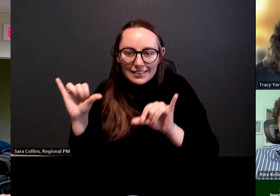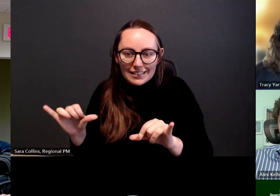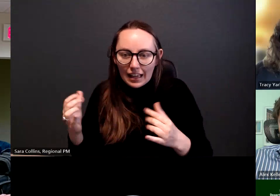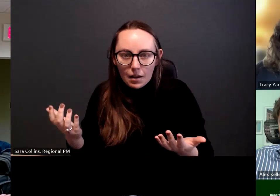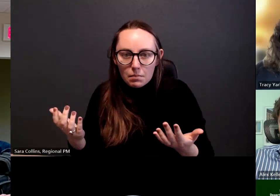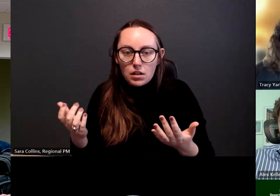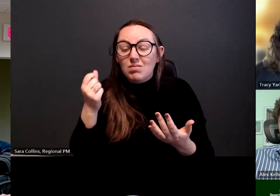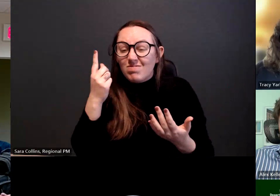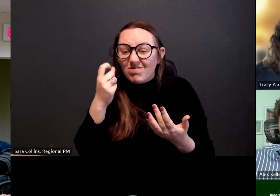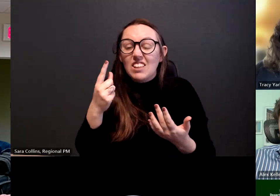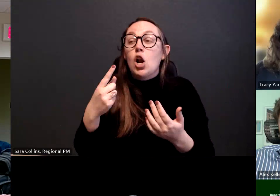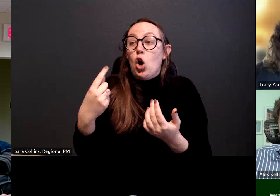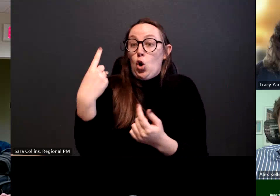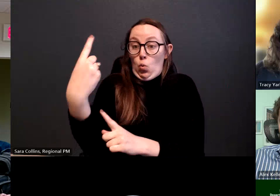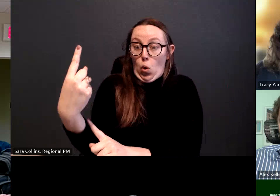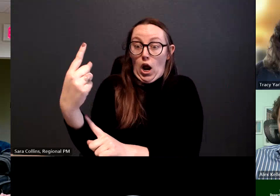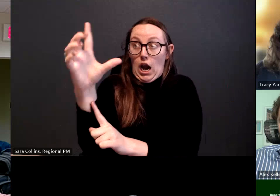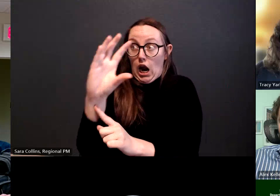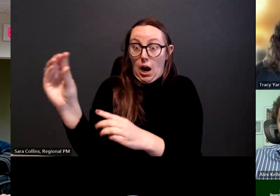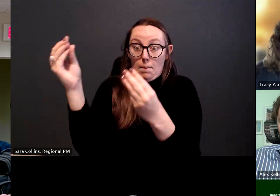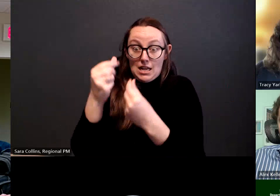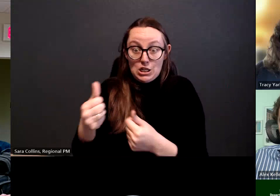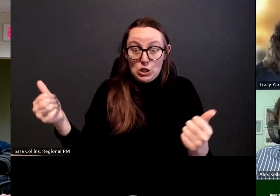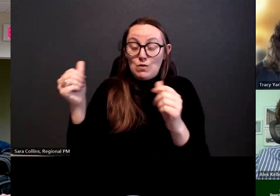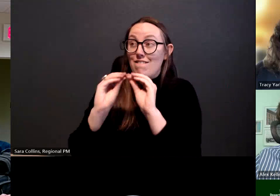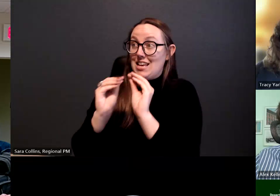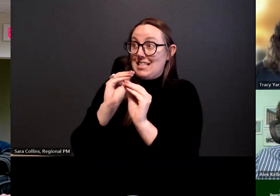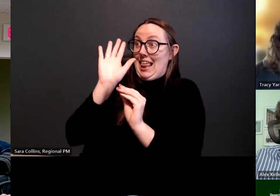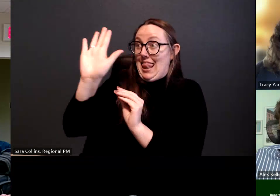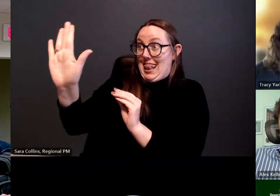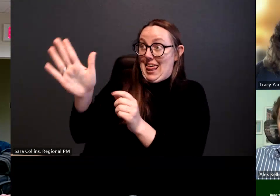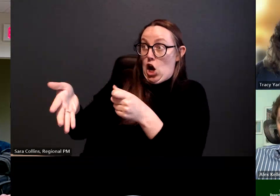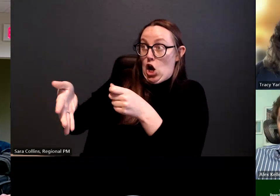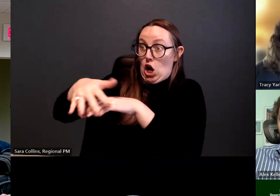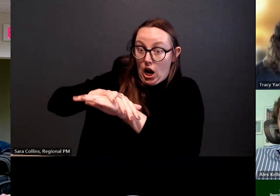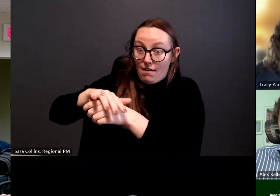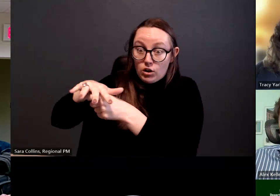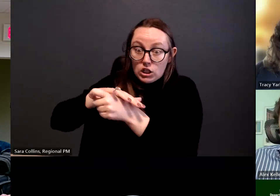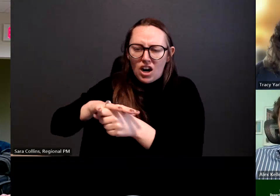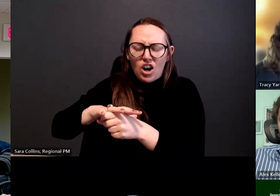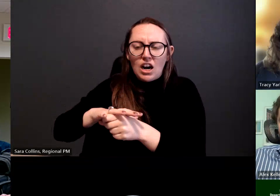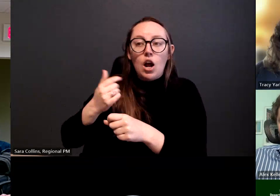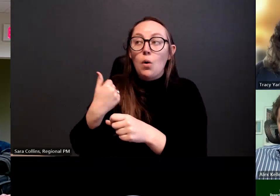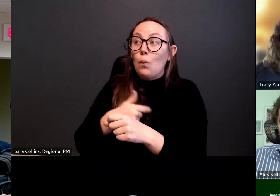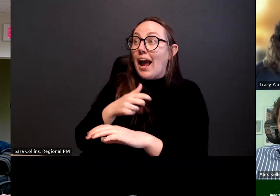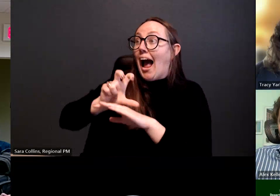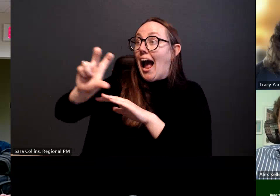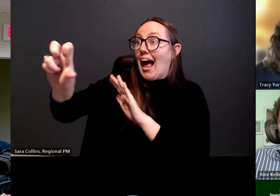carrier solutions because it doesn't help. And think about it from the public safety point of view.